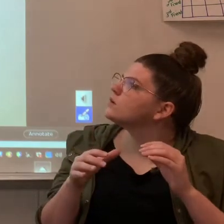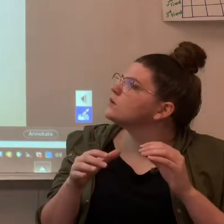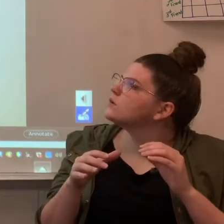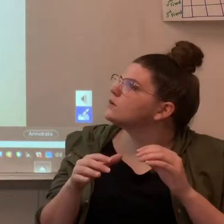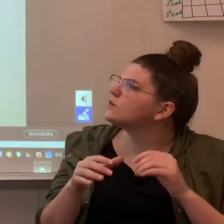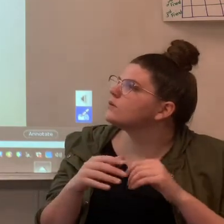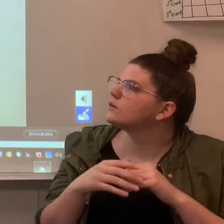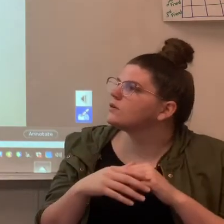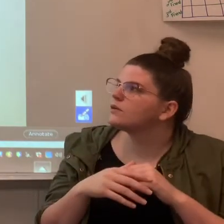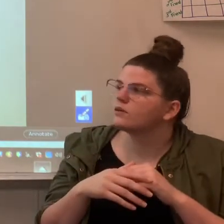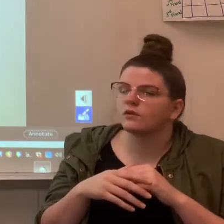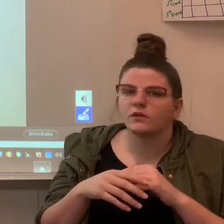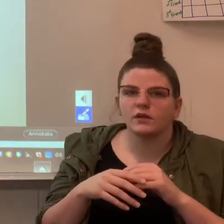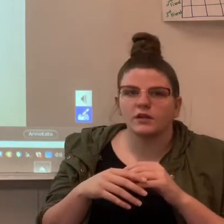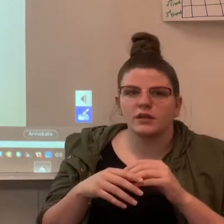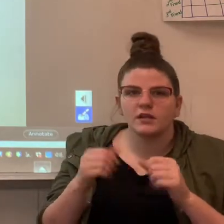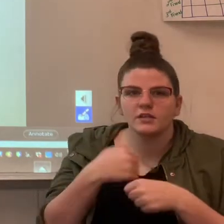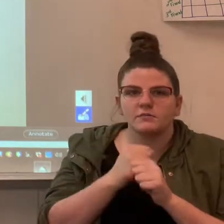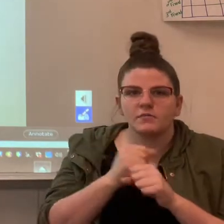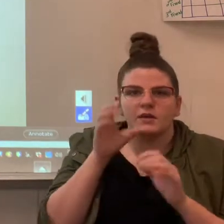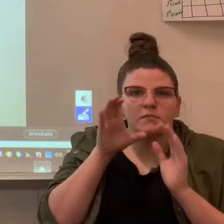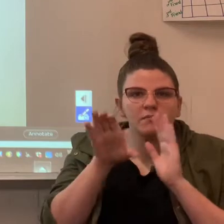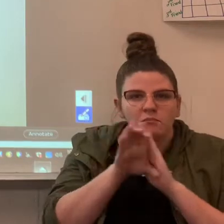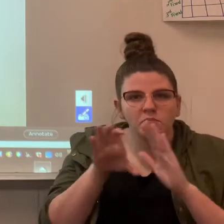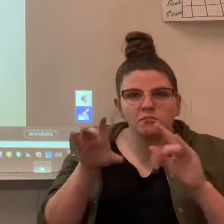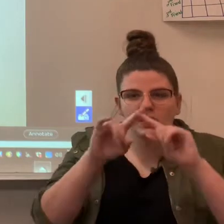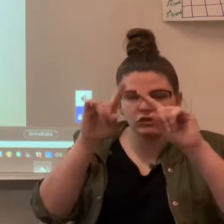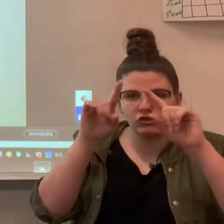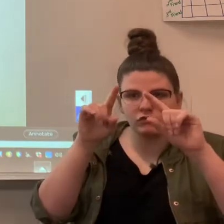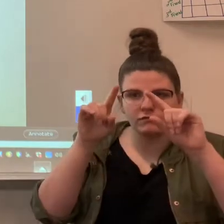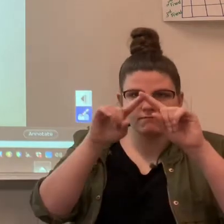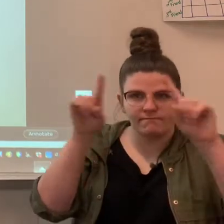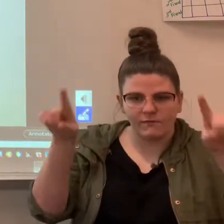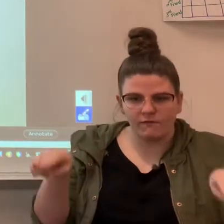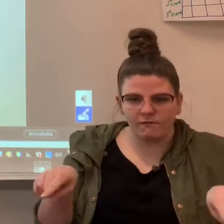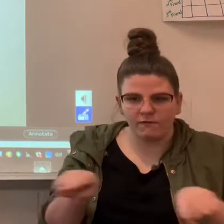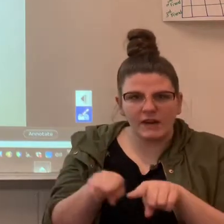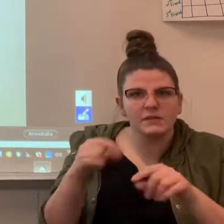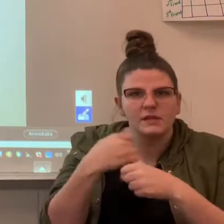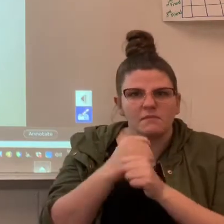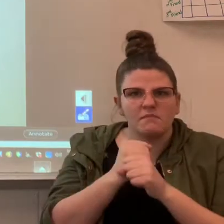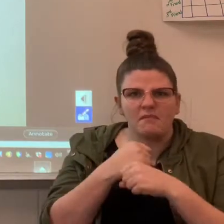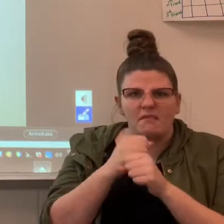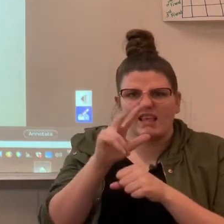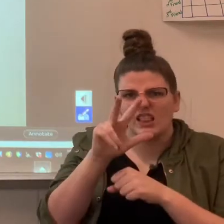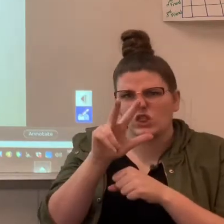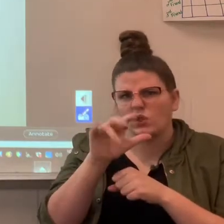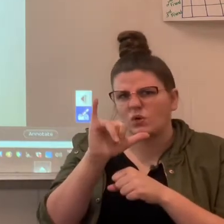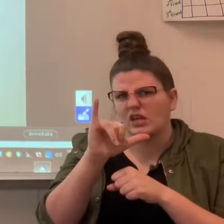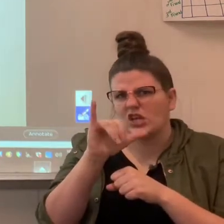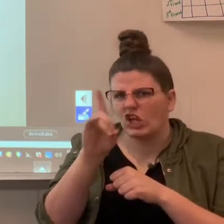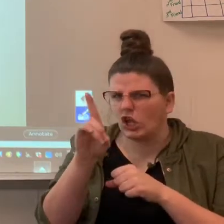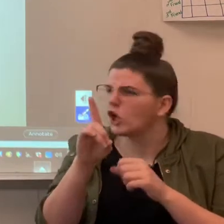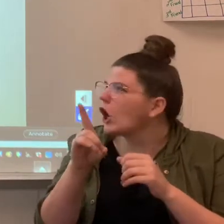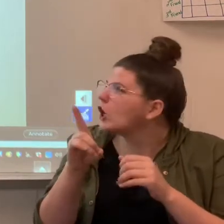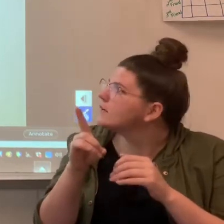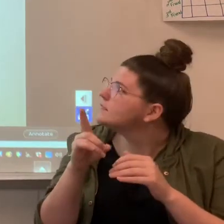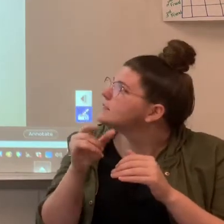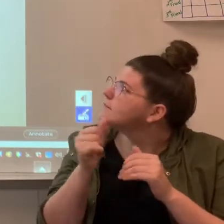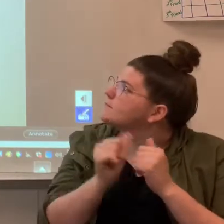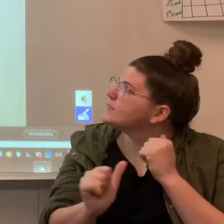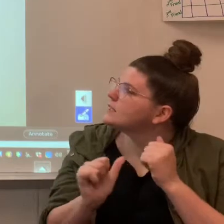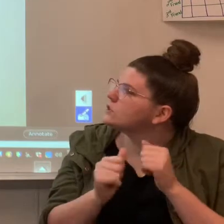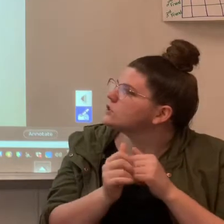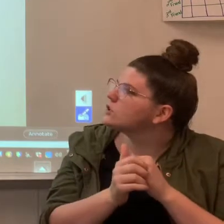He's making picture frames that take 3 yards each. We've done multiple problems like this. You have your 14 yards and you need to section it